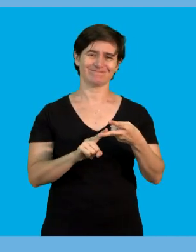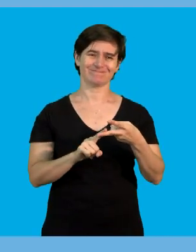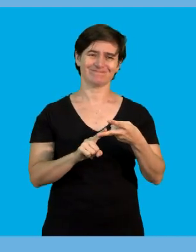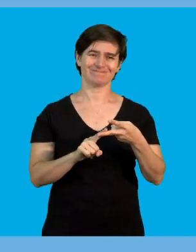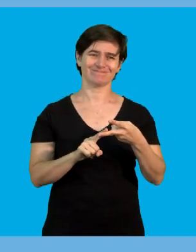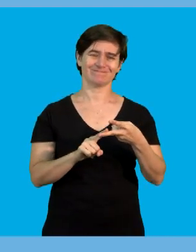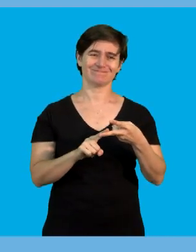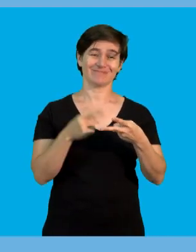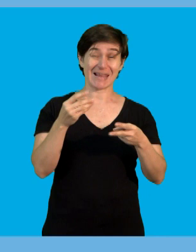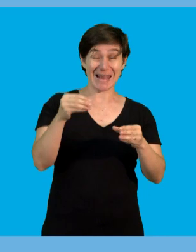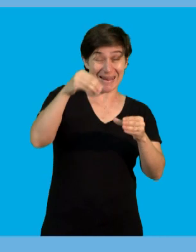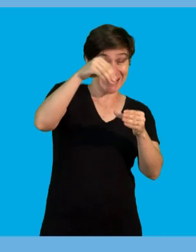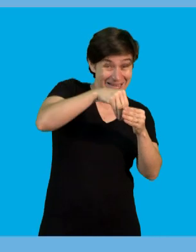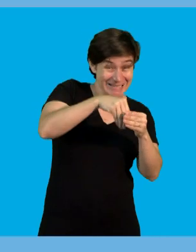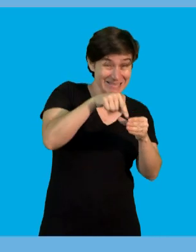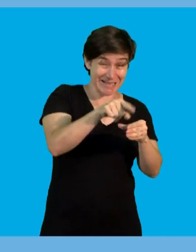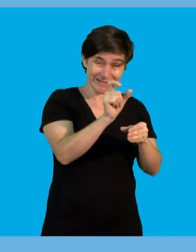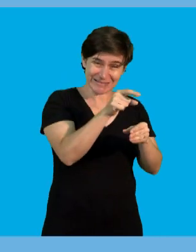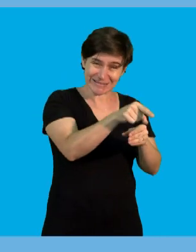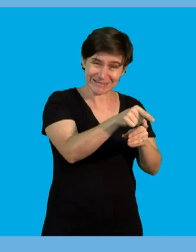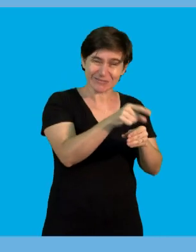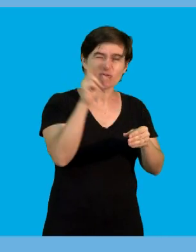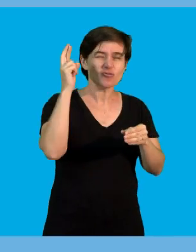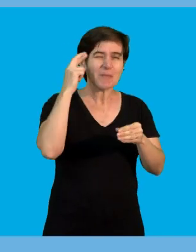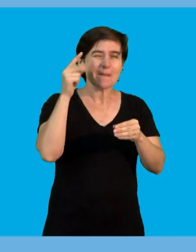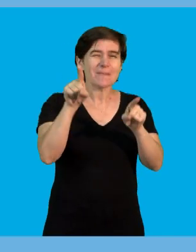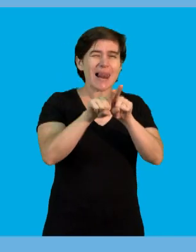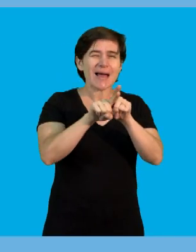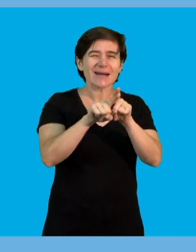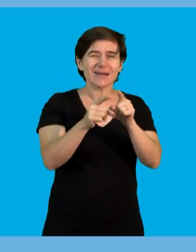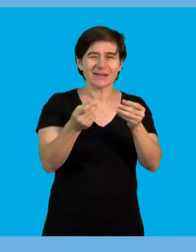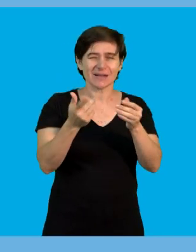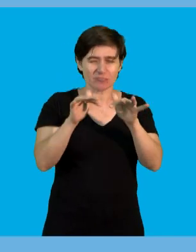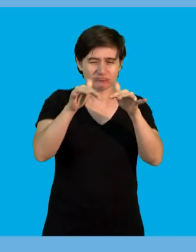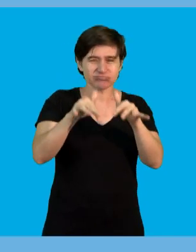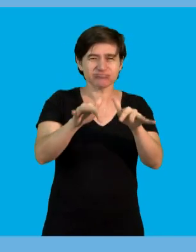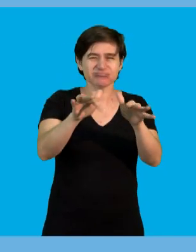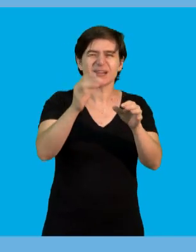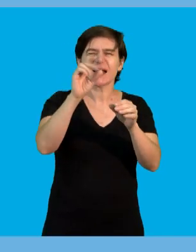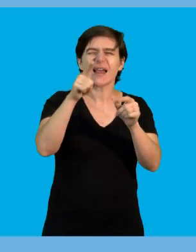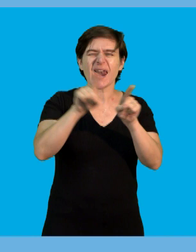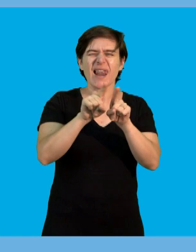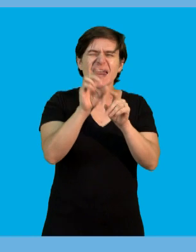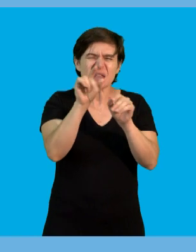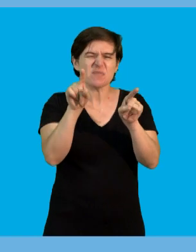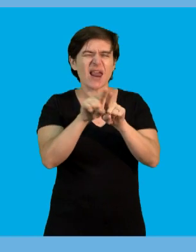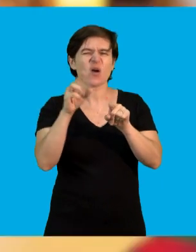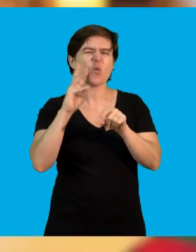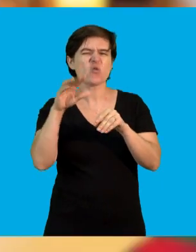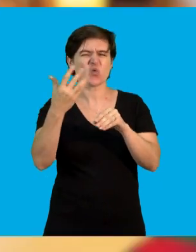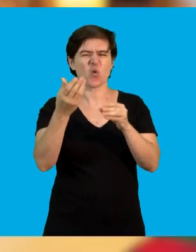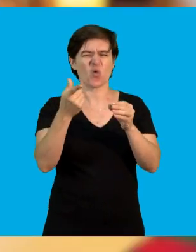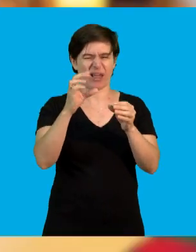also needs, remember, inside the battery, we have that solution, or we have a paste that is used to